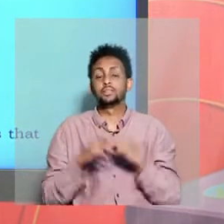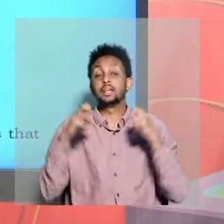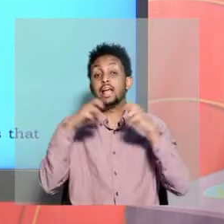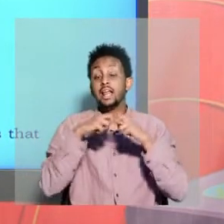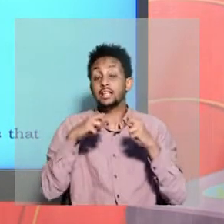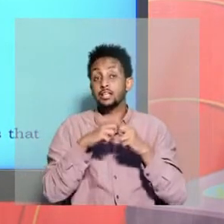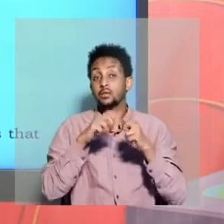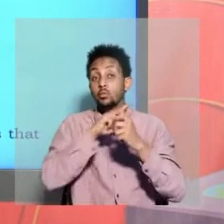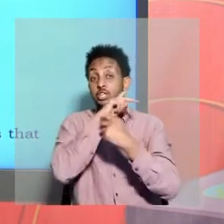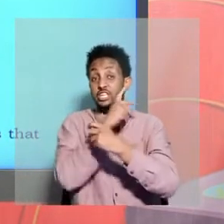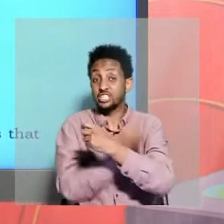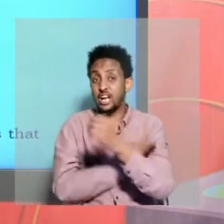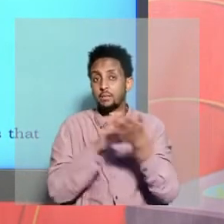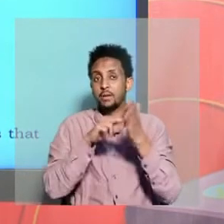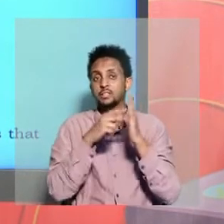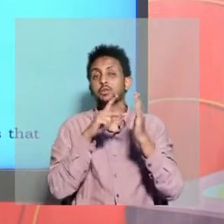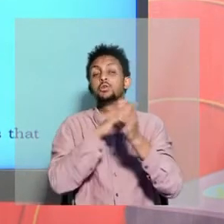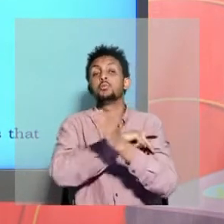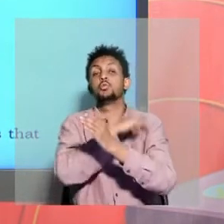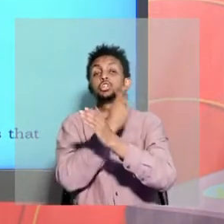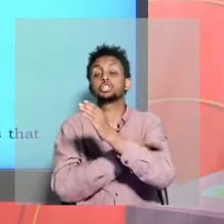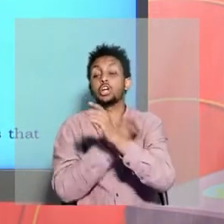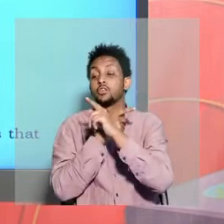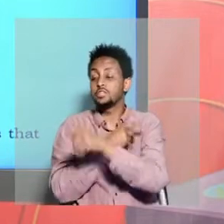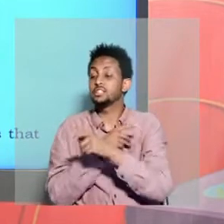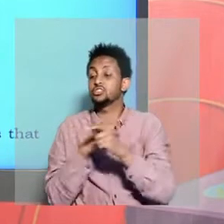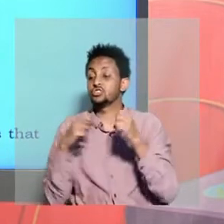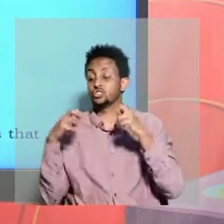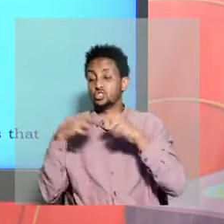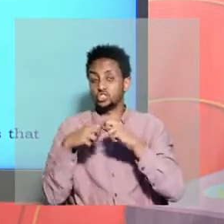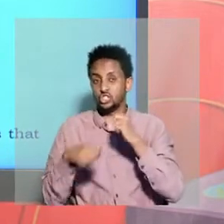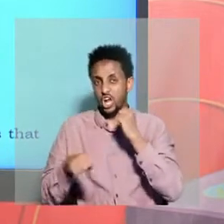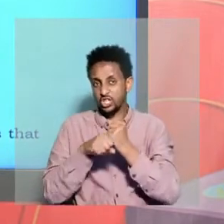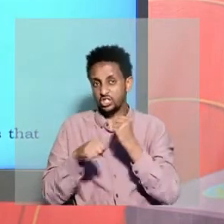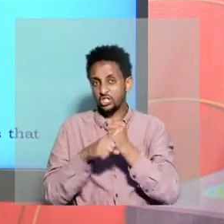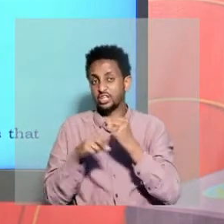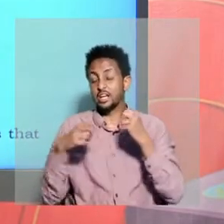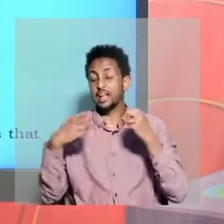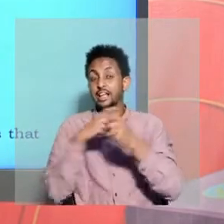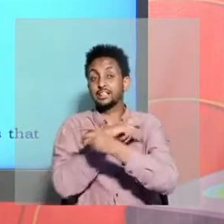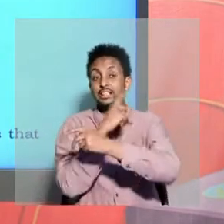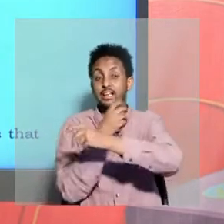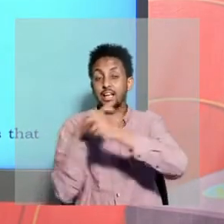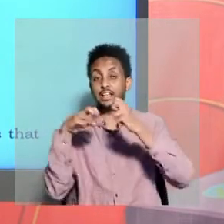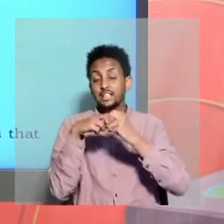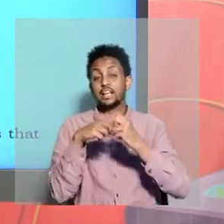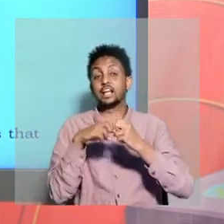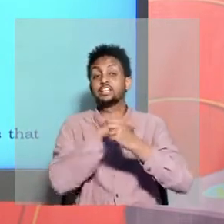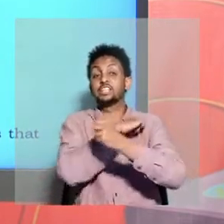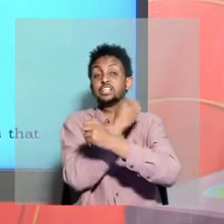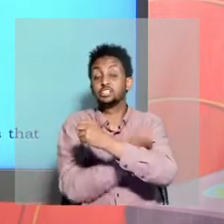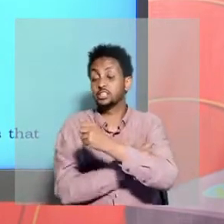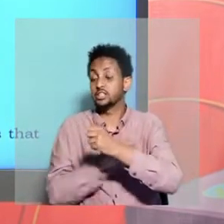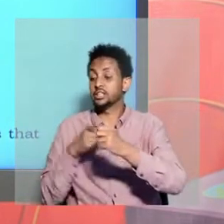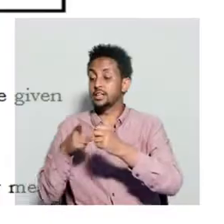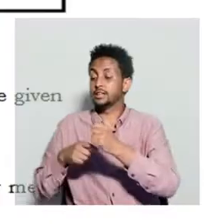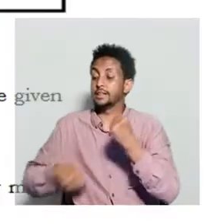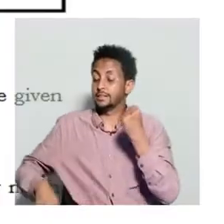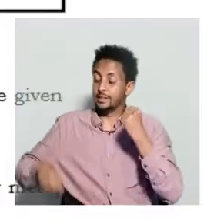electric potential means the potential of this charge to exert electrical potential energy on the test